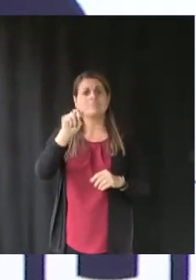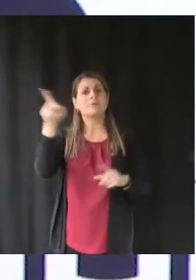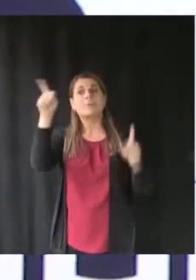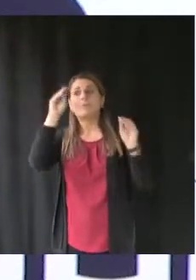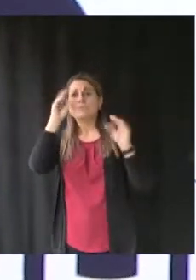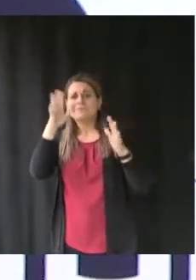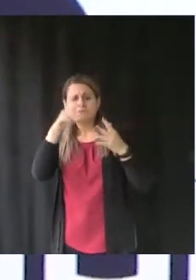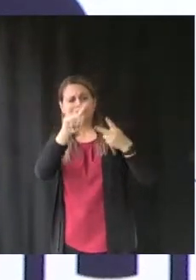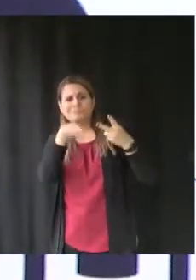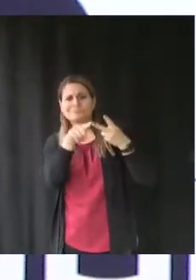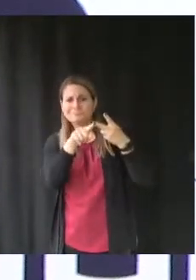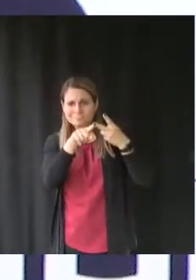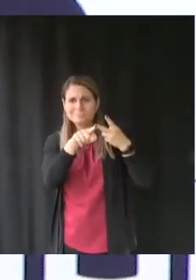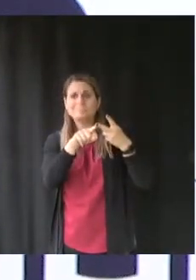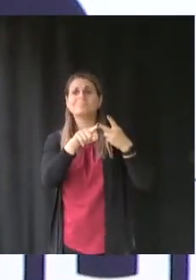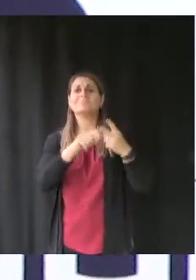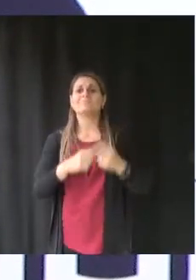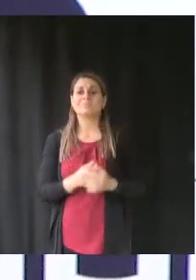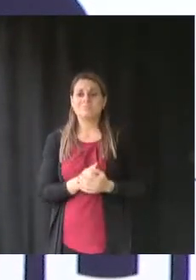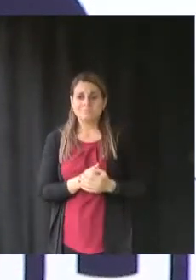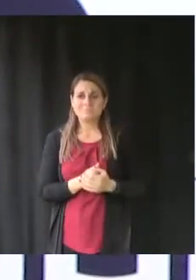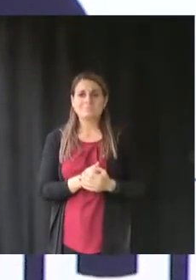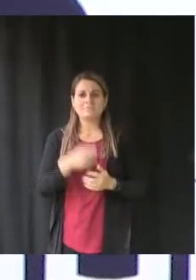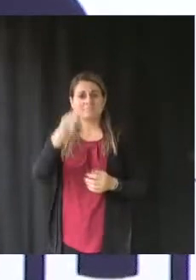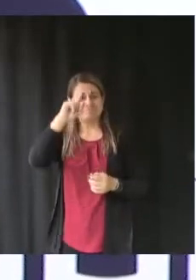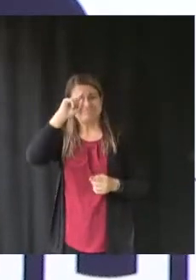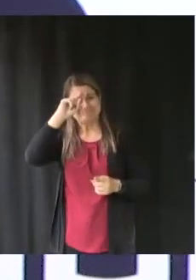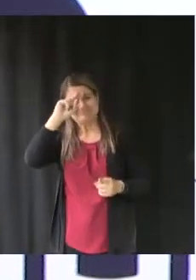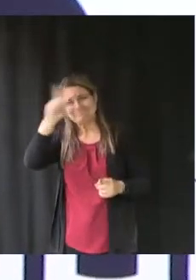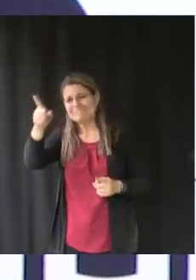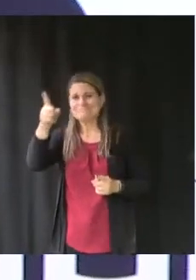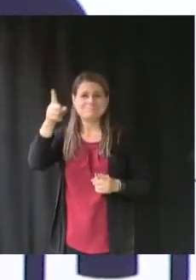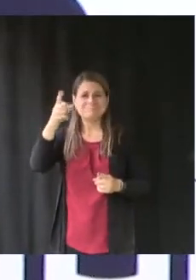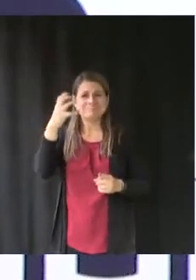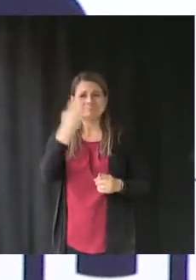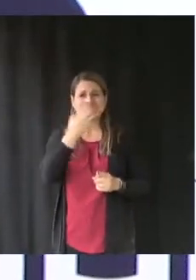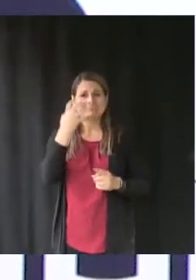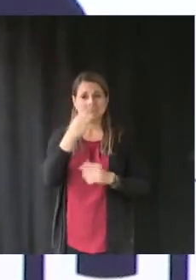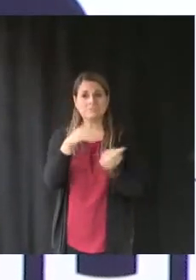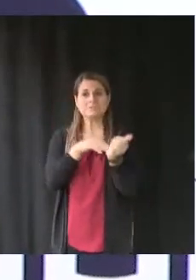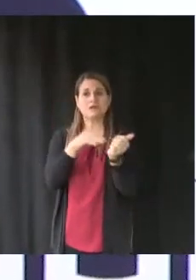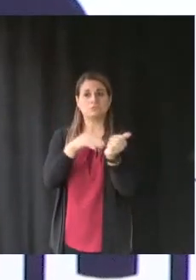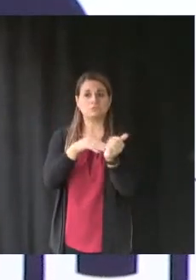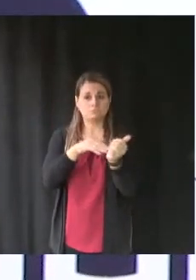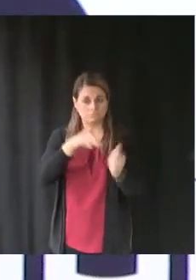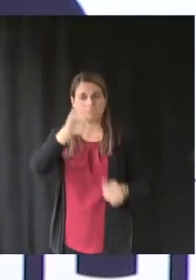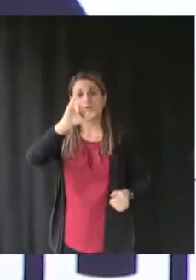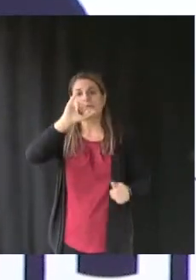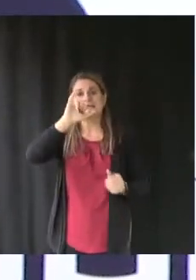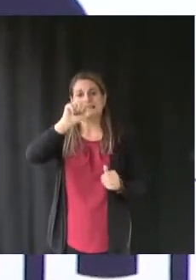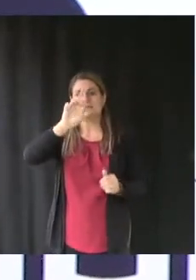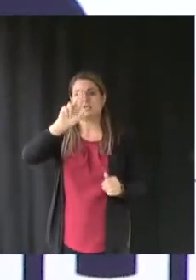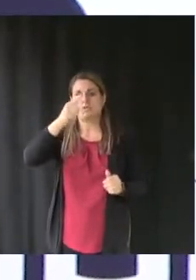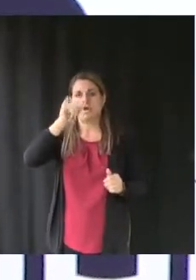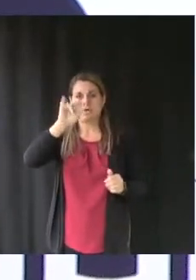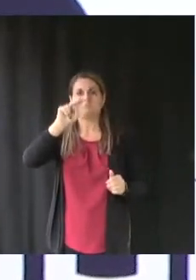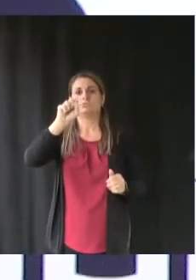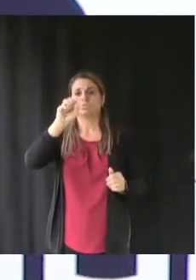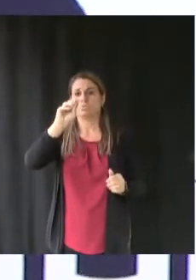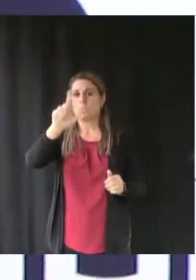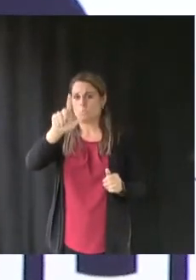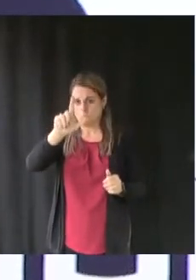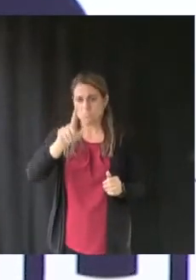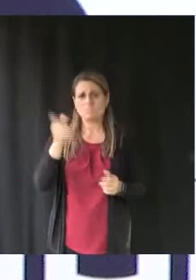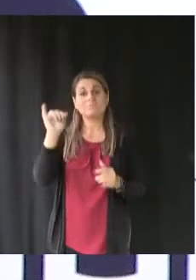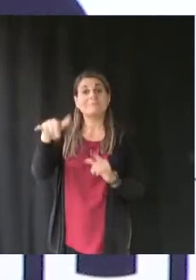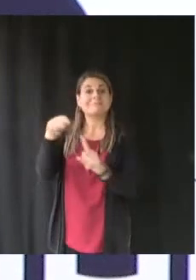and maybe the smartest guy who ever taught me, Dr. David Ingersoll, who helped me understand the transformative events that occurred